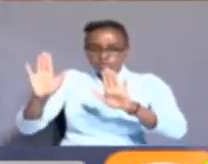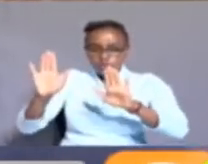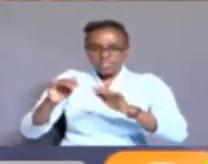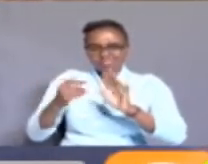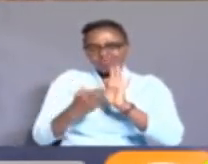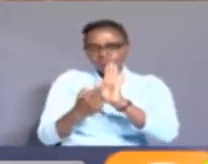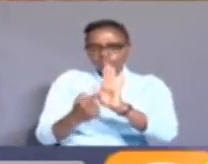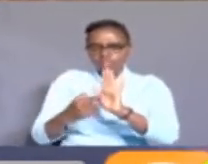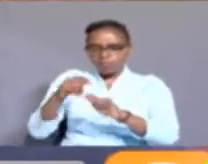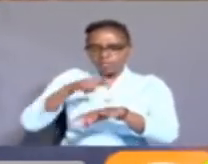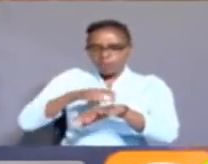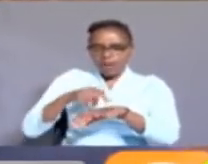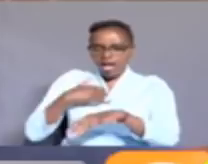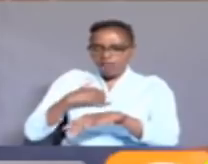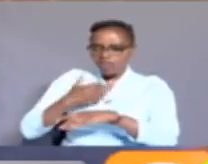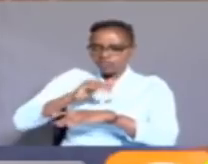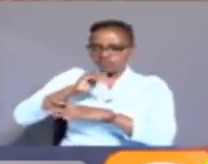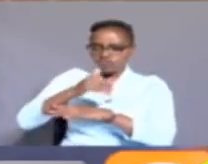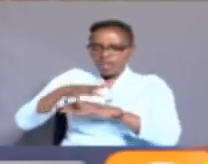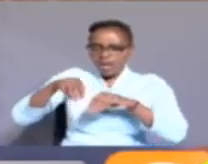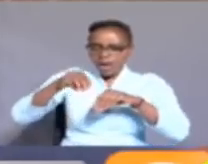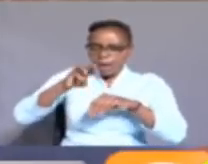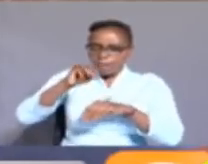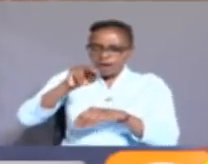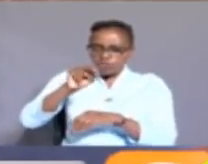example, where there's a compost heap,